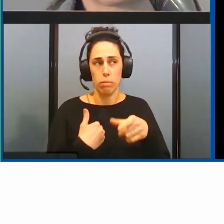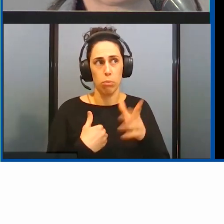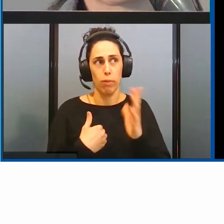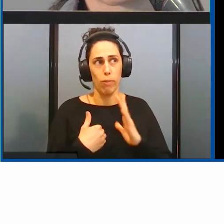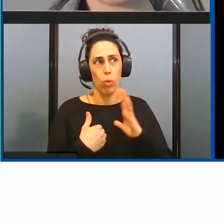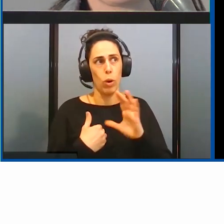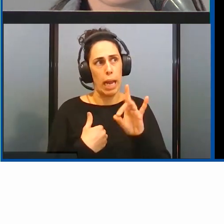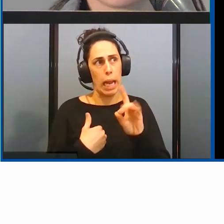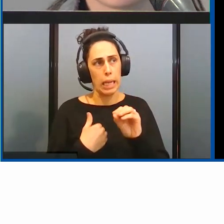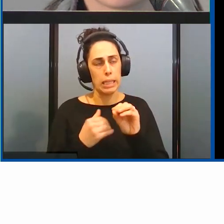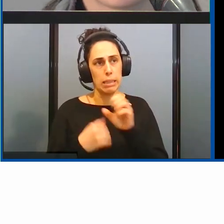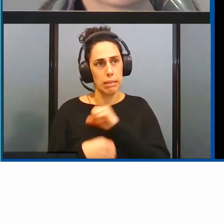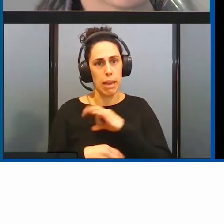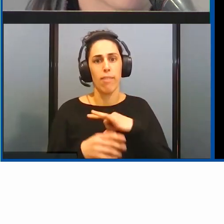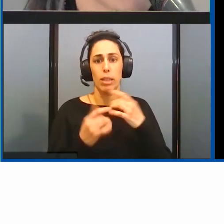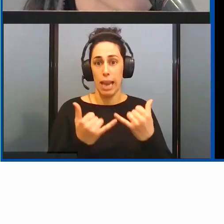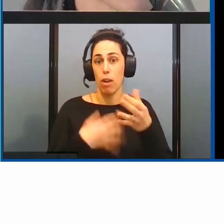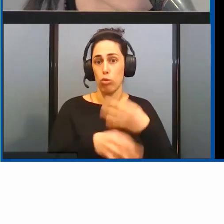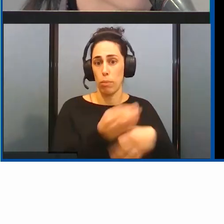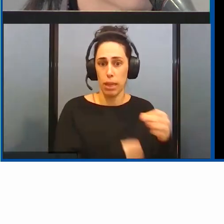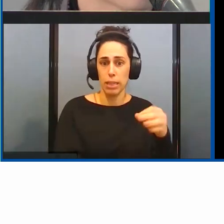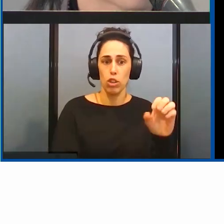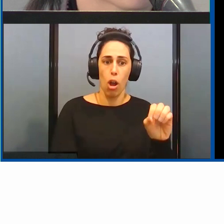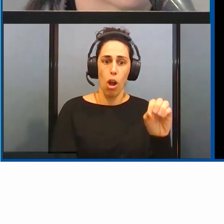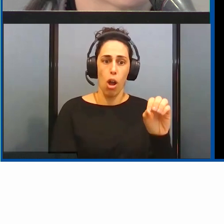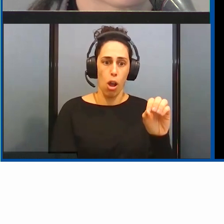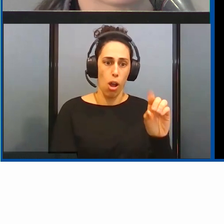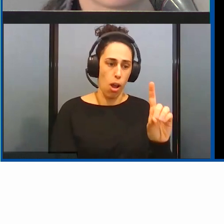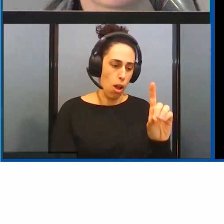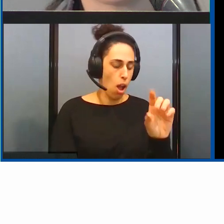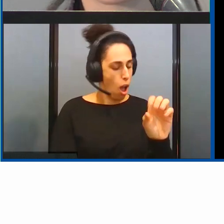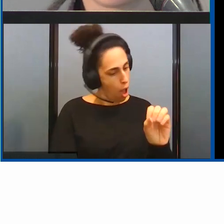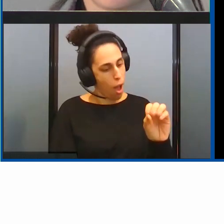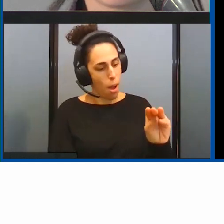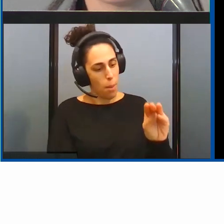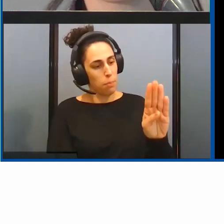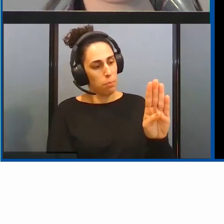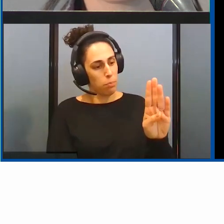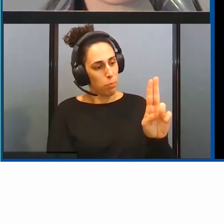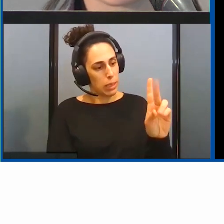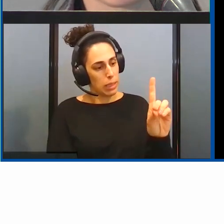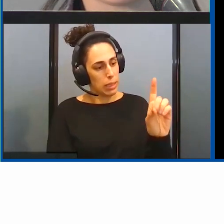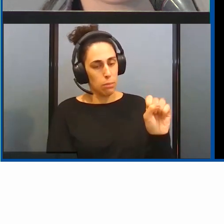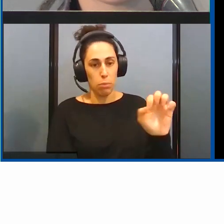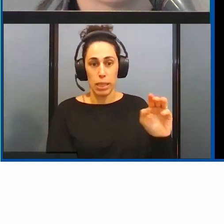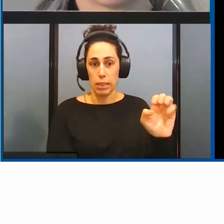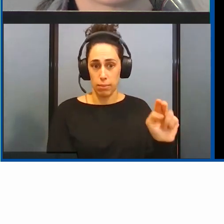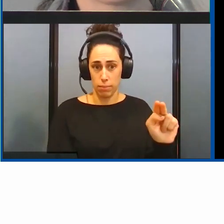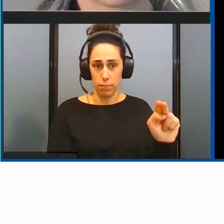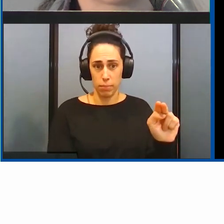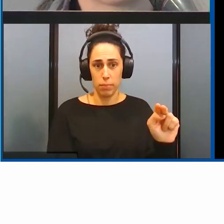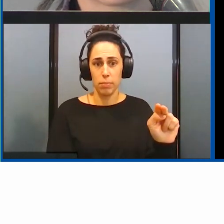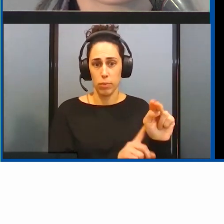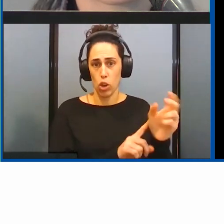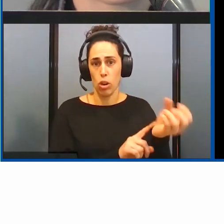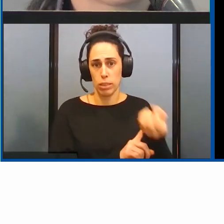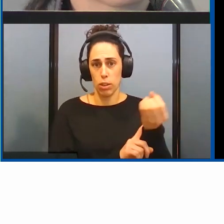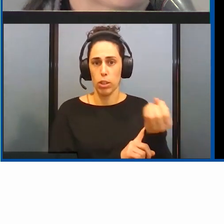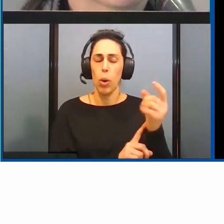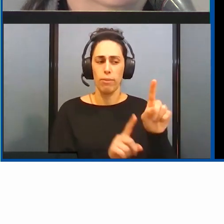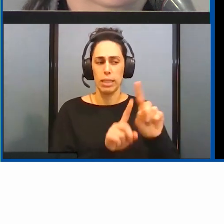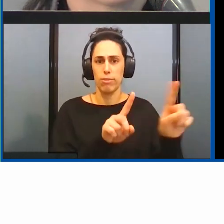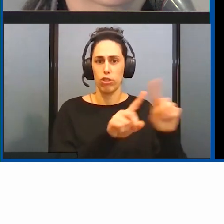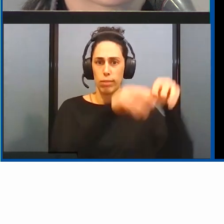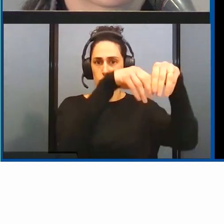them. They take complaints. You can do it online, you can call, they investigate, but they have very